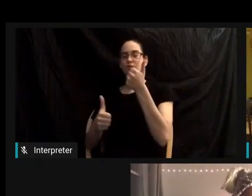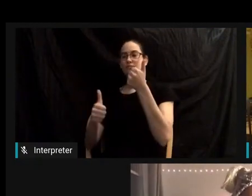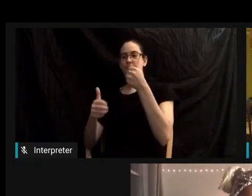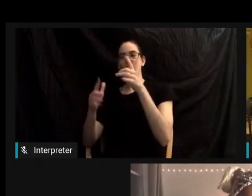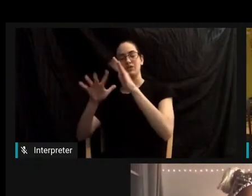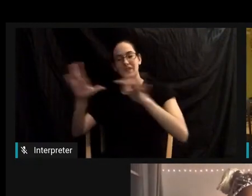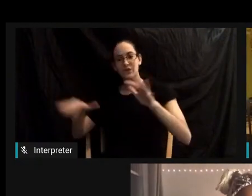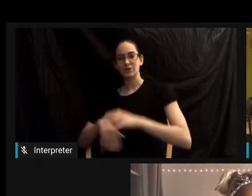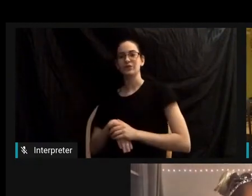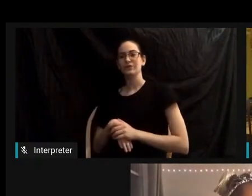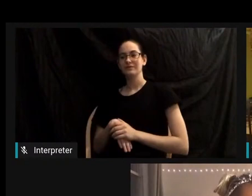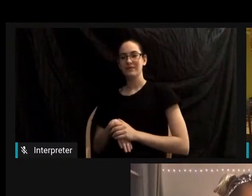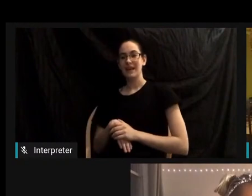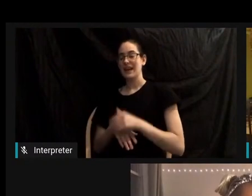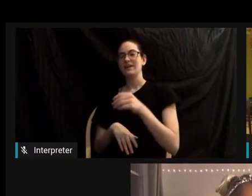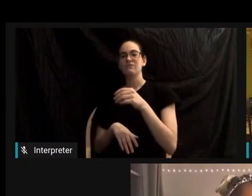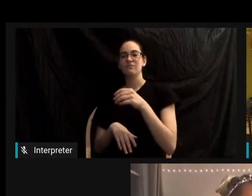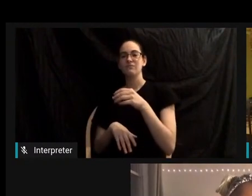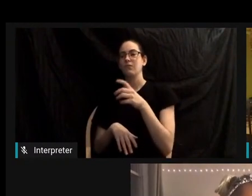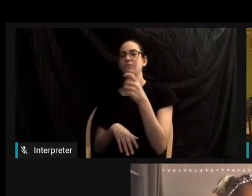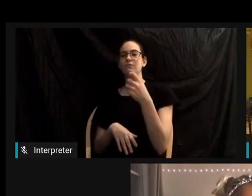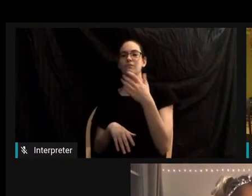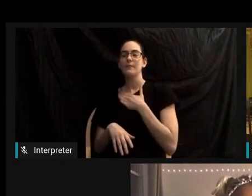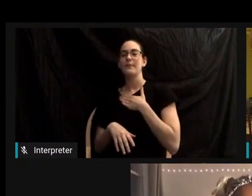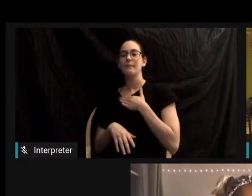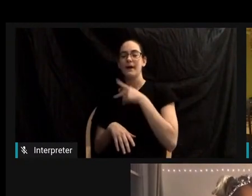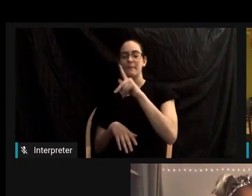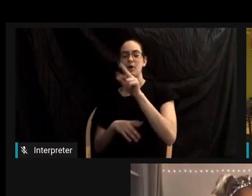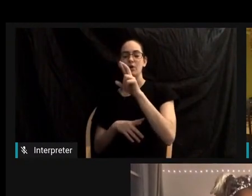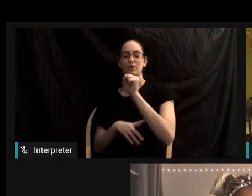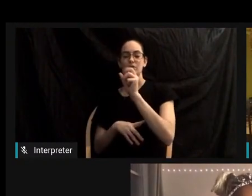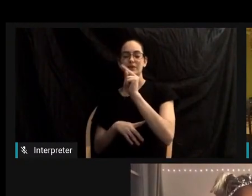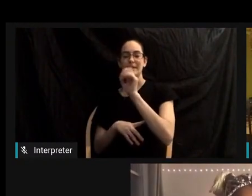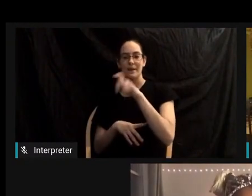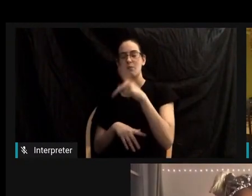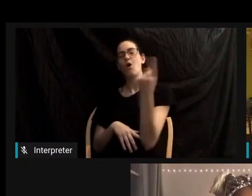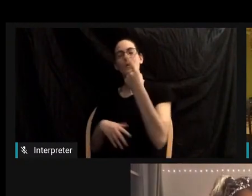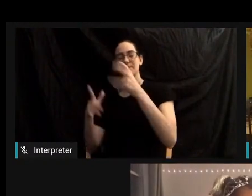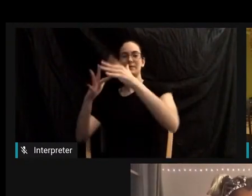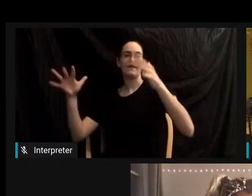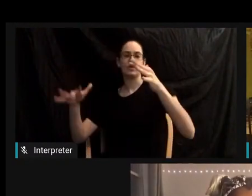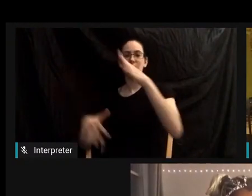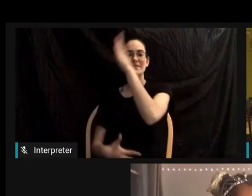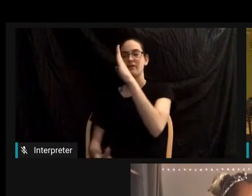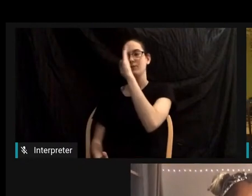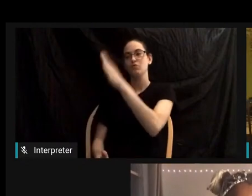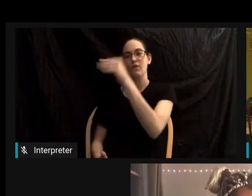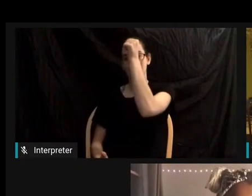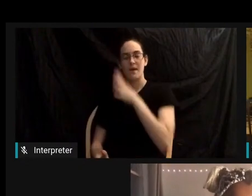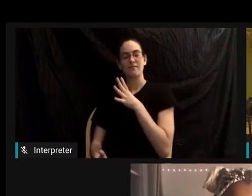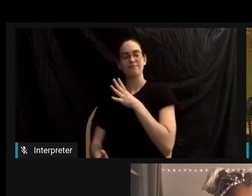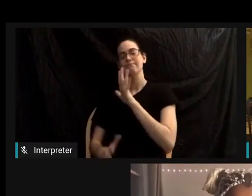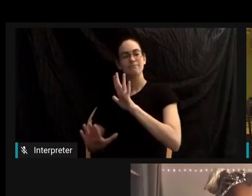be the majority for Parsnip. And so once I had that as my anchor, as, like, what am I going to,